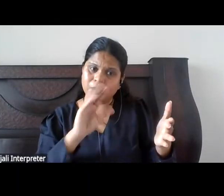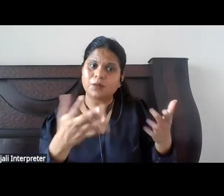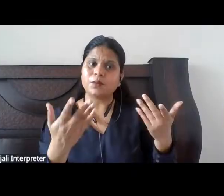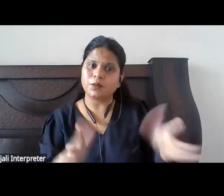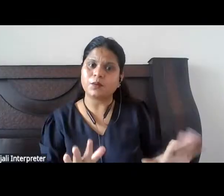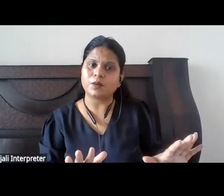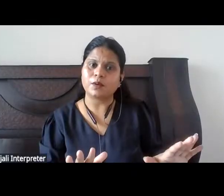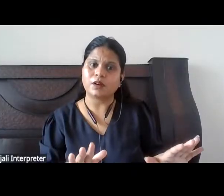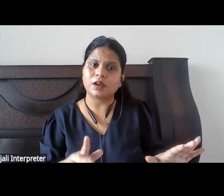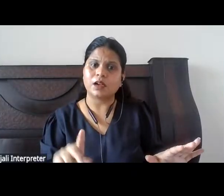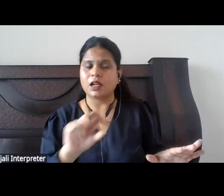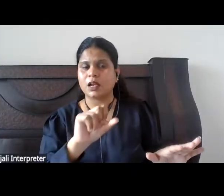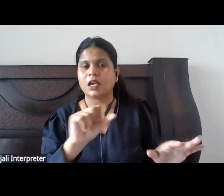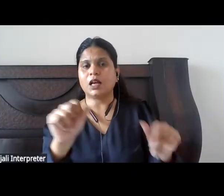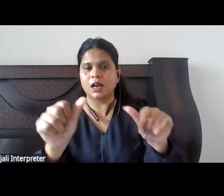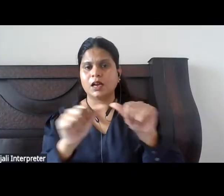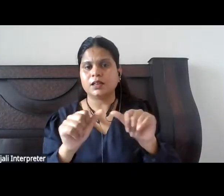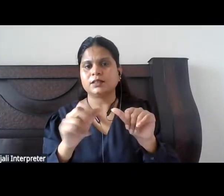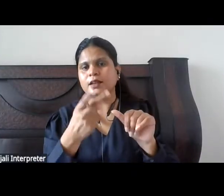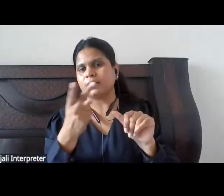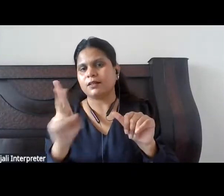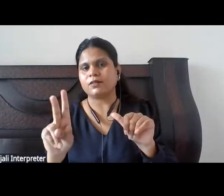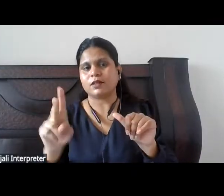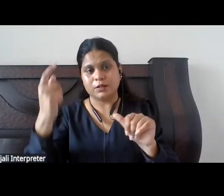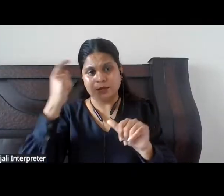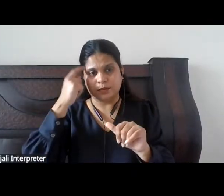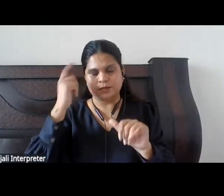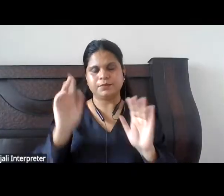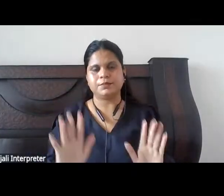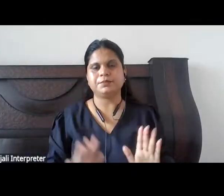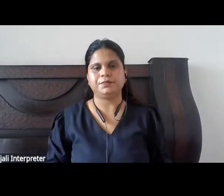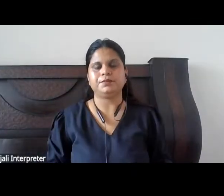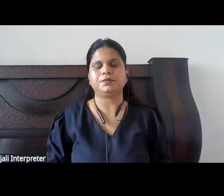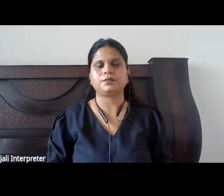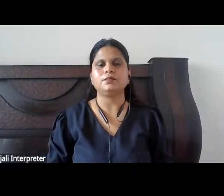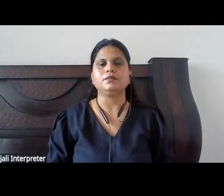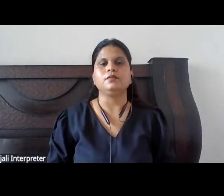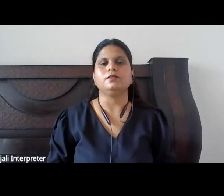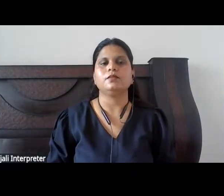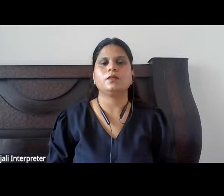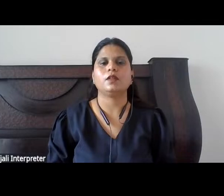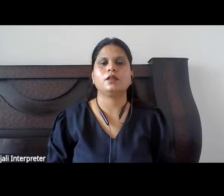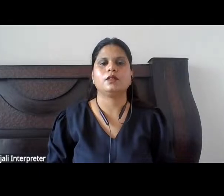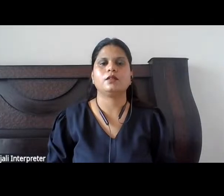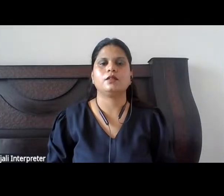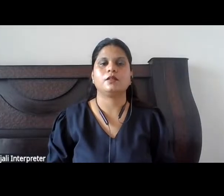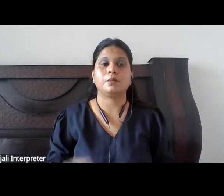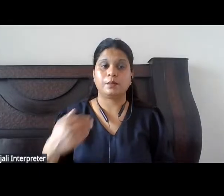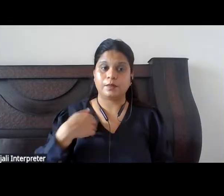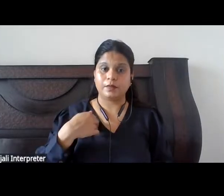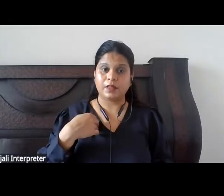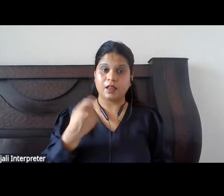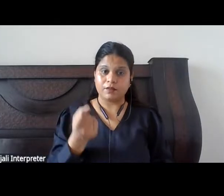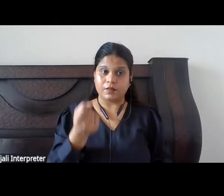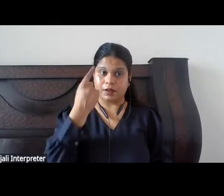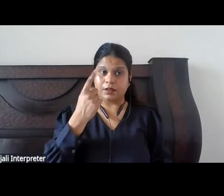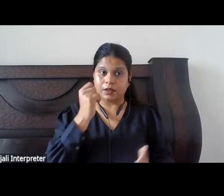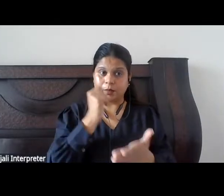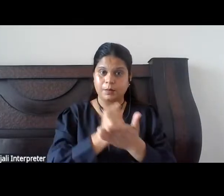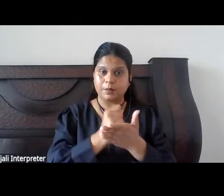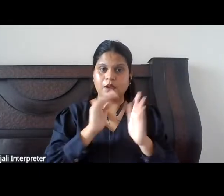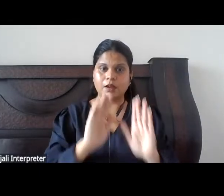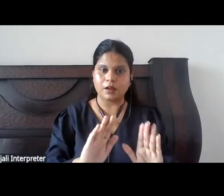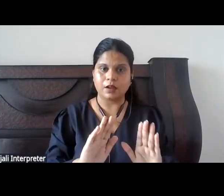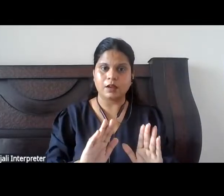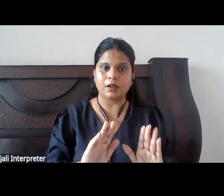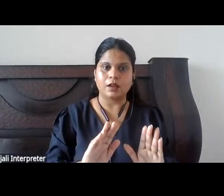answers. It is not like what you think. So so we have to understand the multiple players. One is